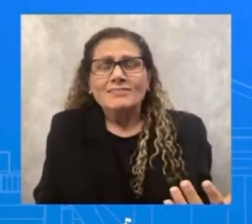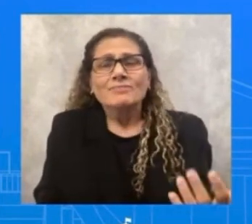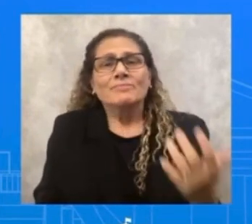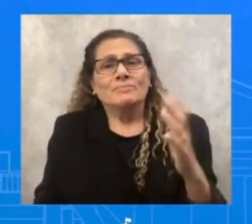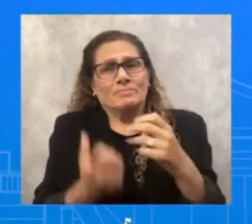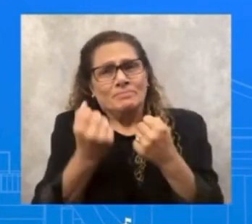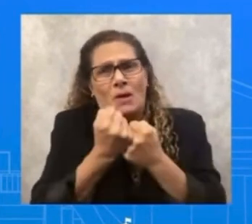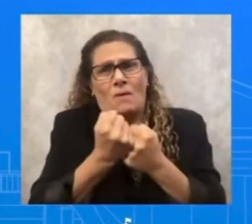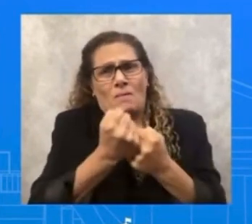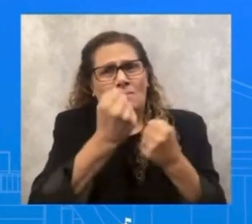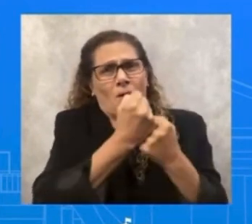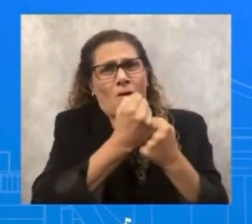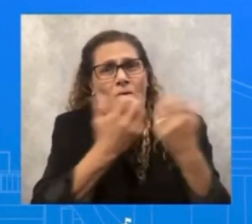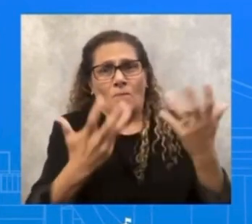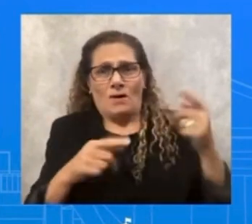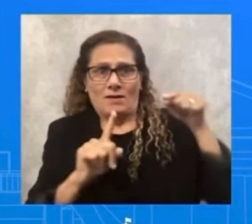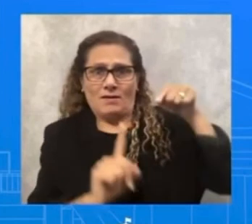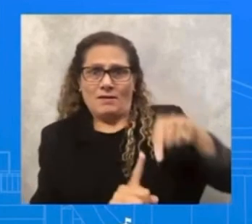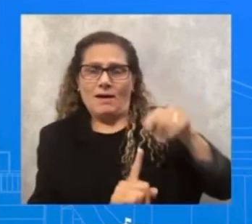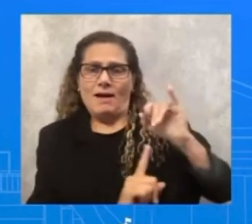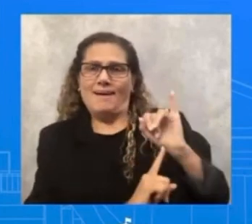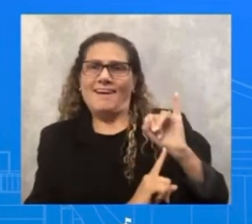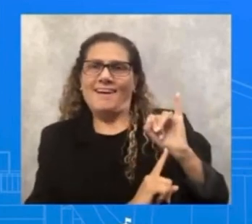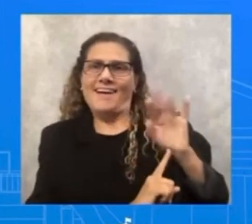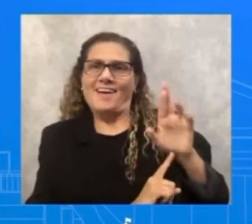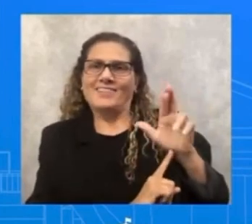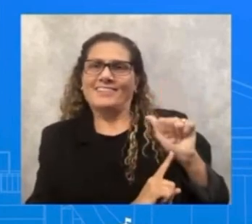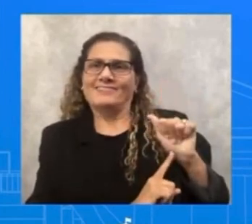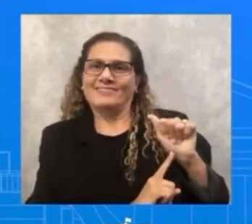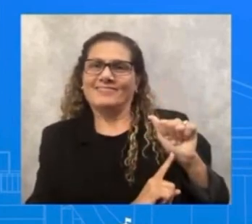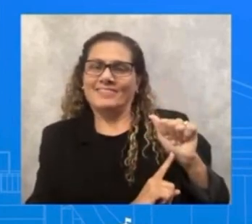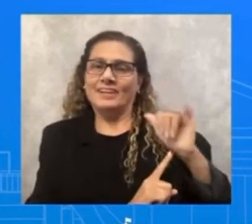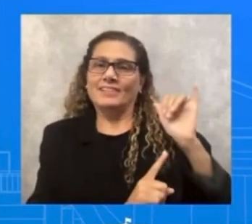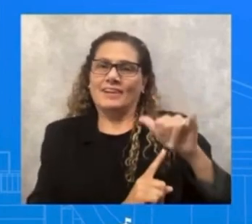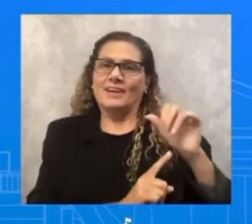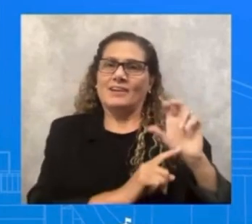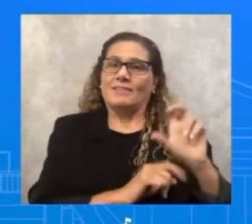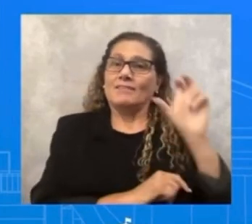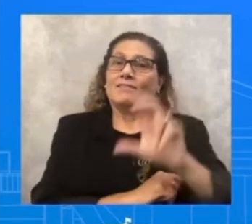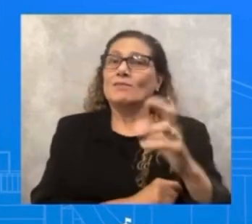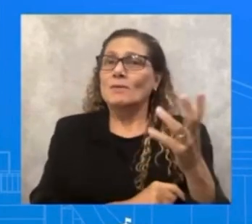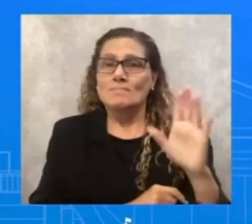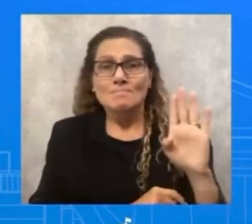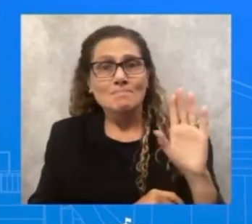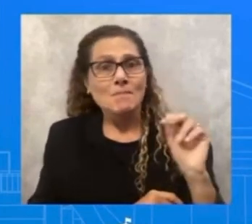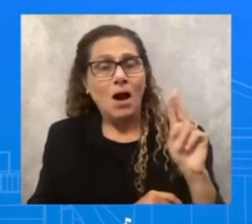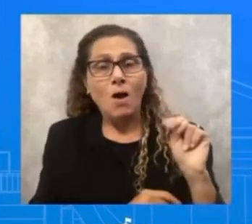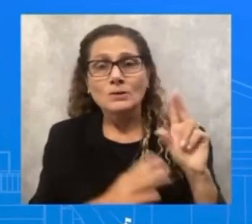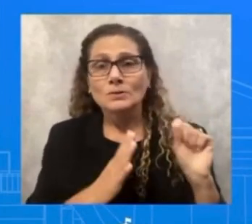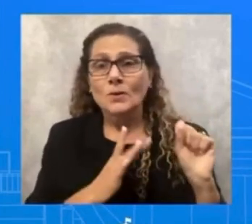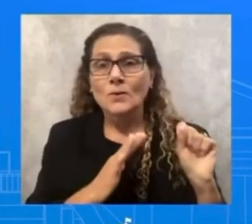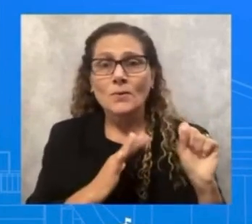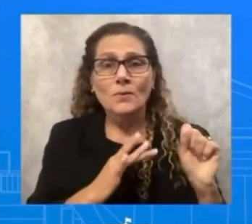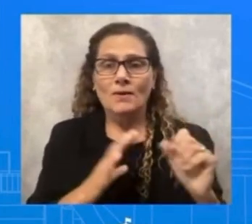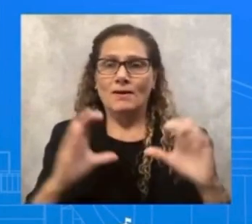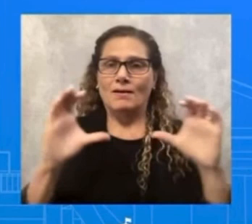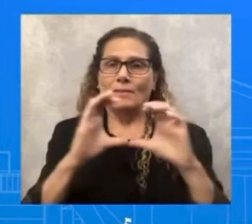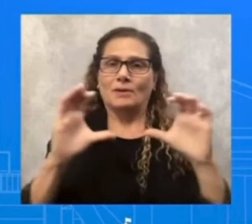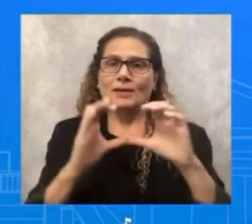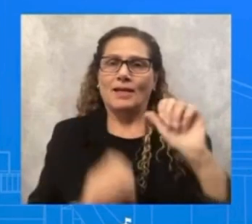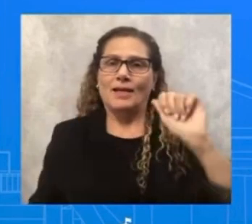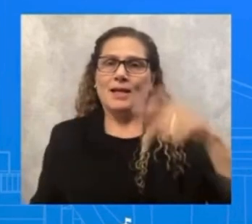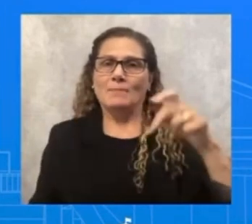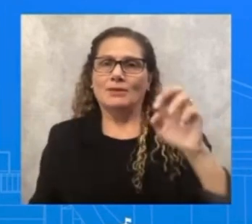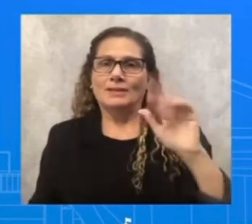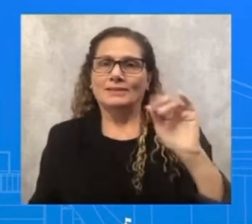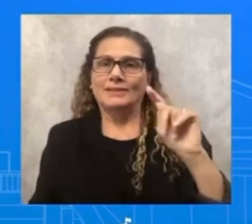a bonus for paying prevailing wage, using certified apprentices. We've seen a big increase in the number of pre-apprentice